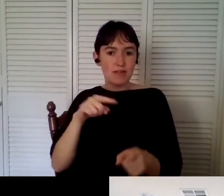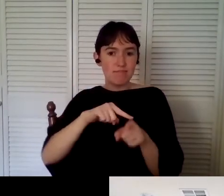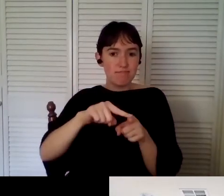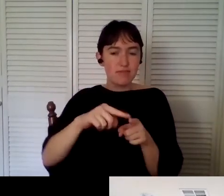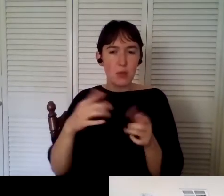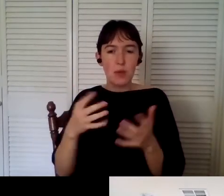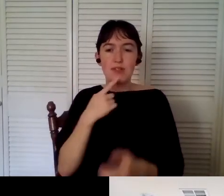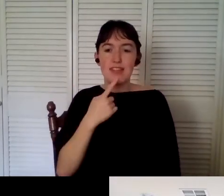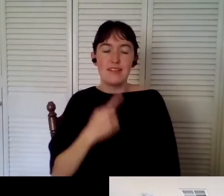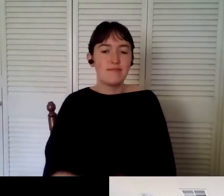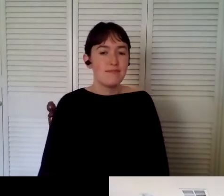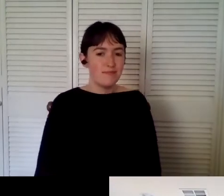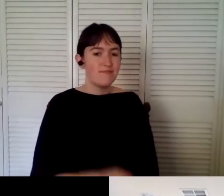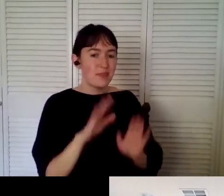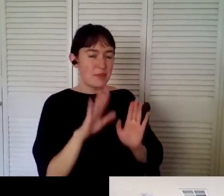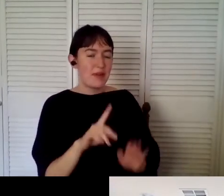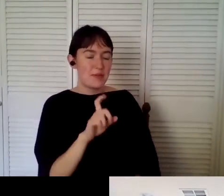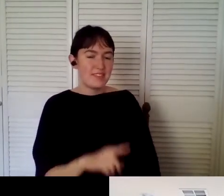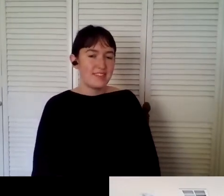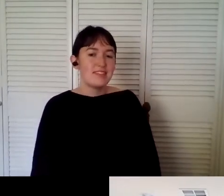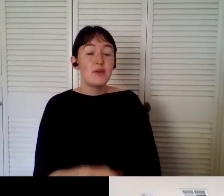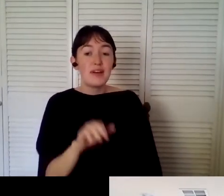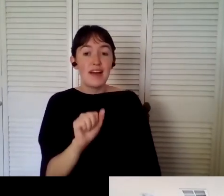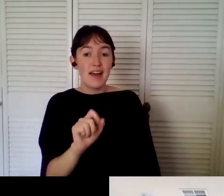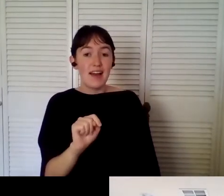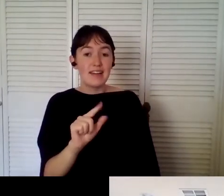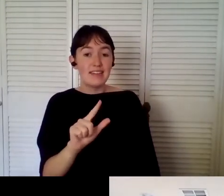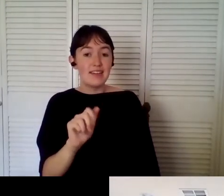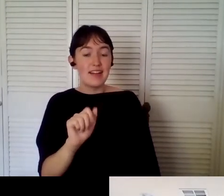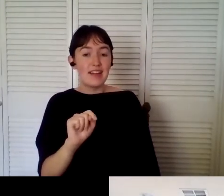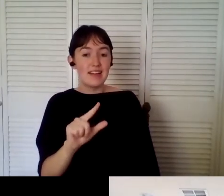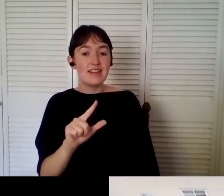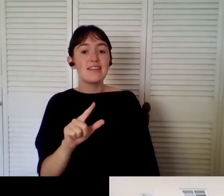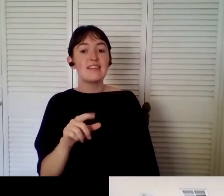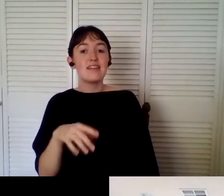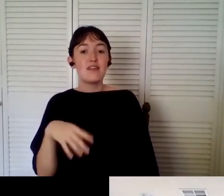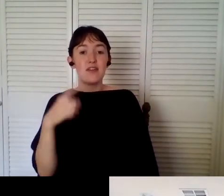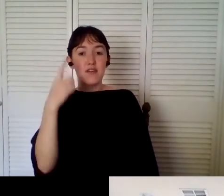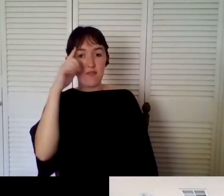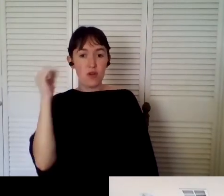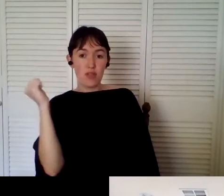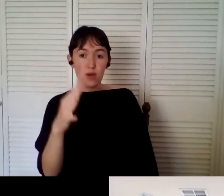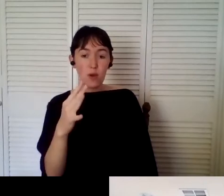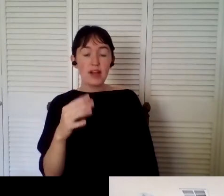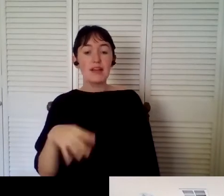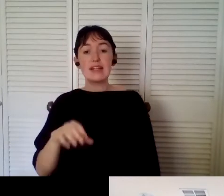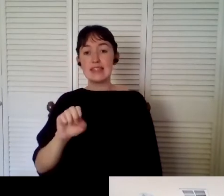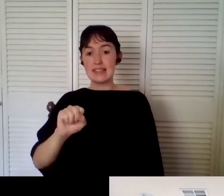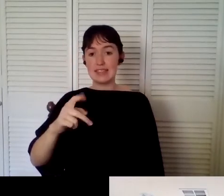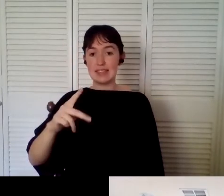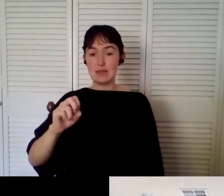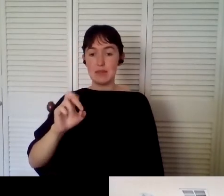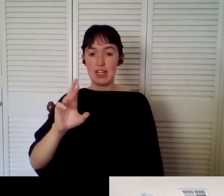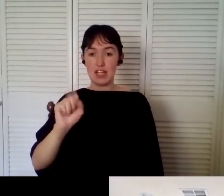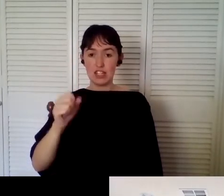would be that atlatls are for throwing and spears are for thrusting. There's this misconception based on Hollywood that